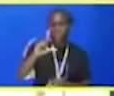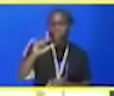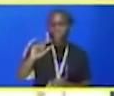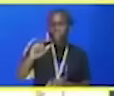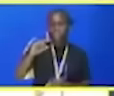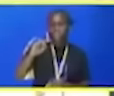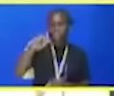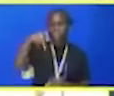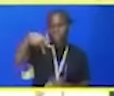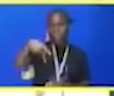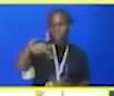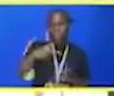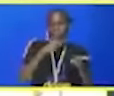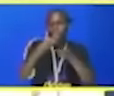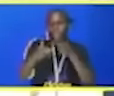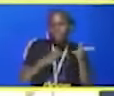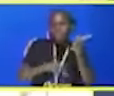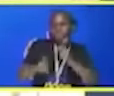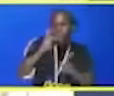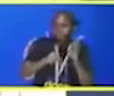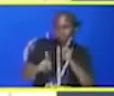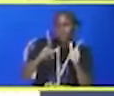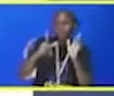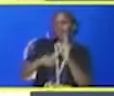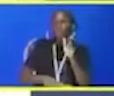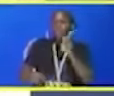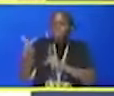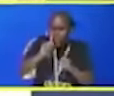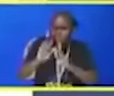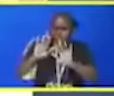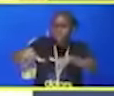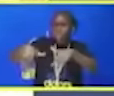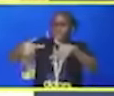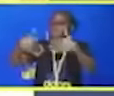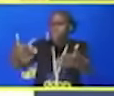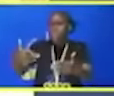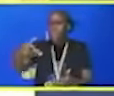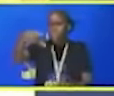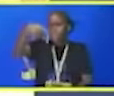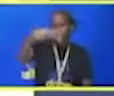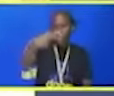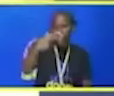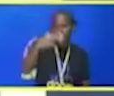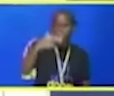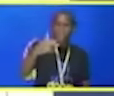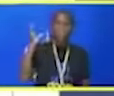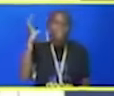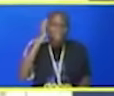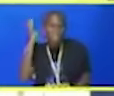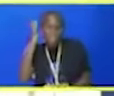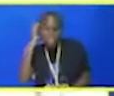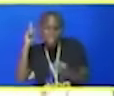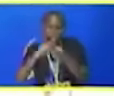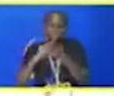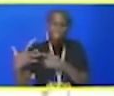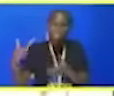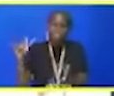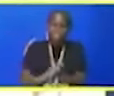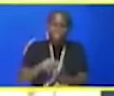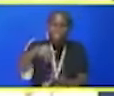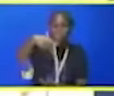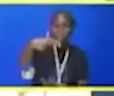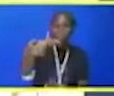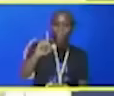6. It says the people gave heed. Why did they give heed? To the things that Philip spake,